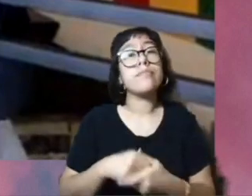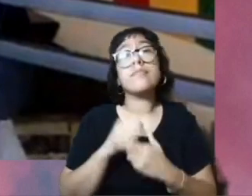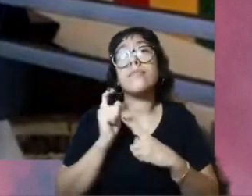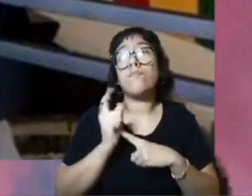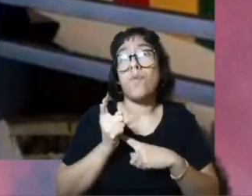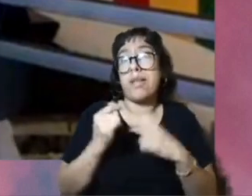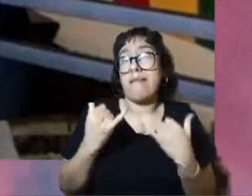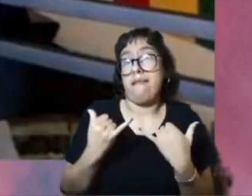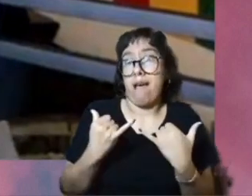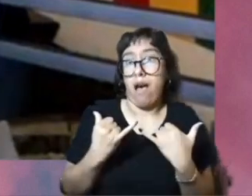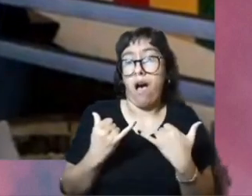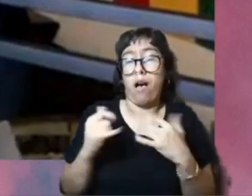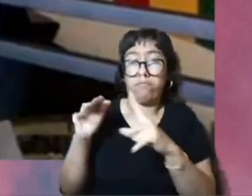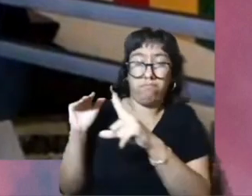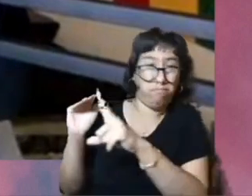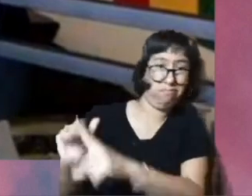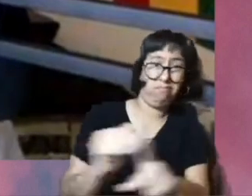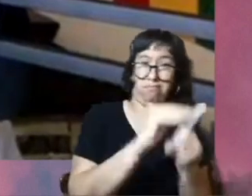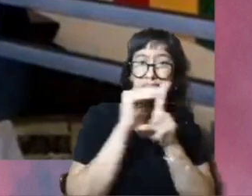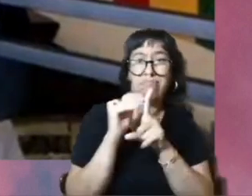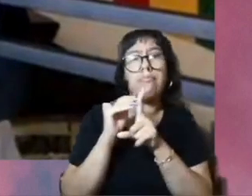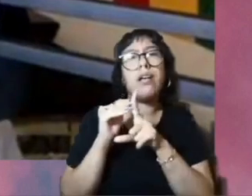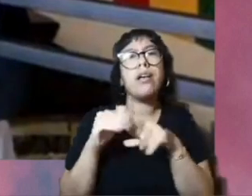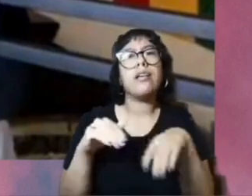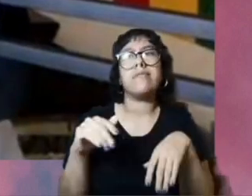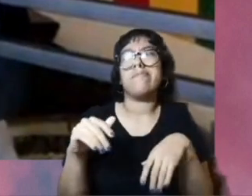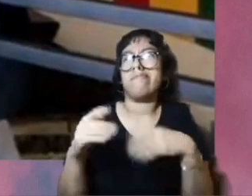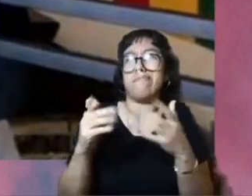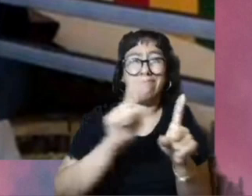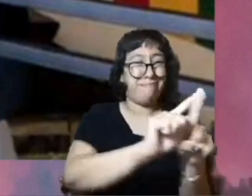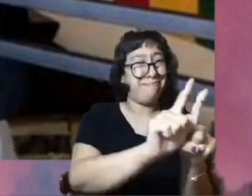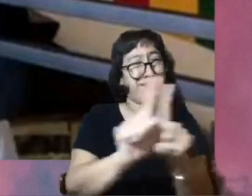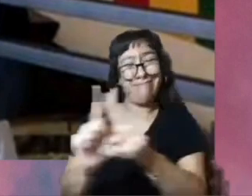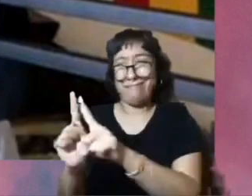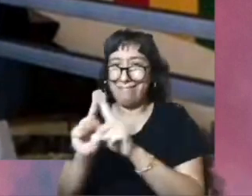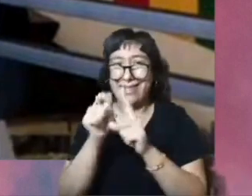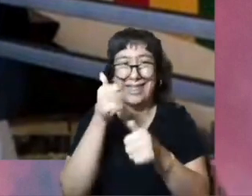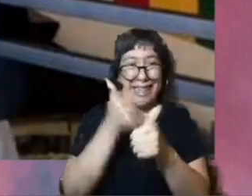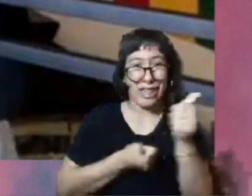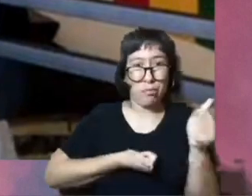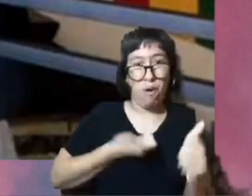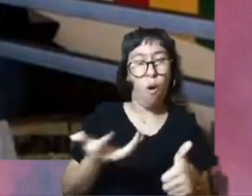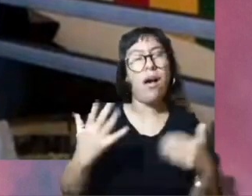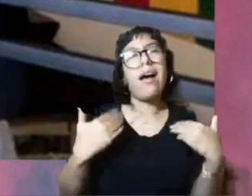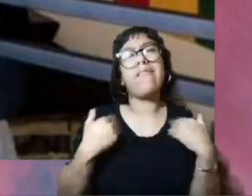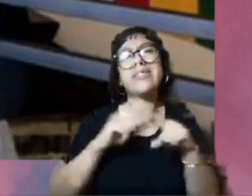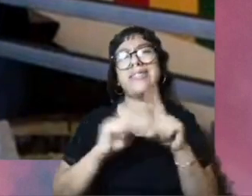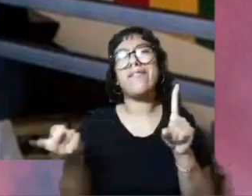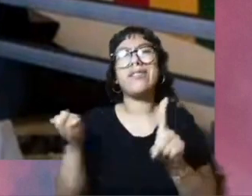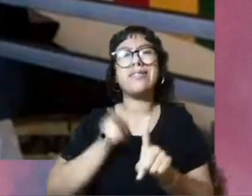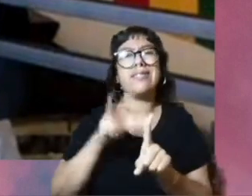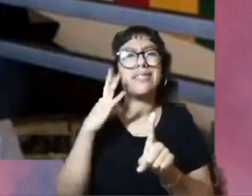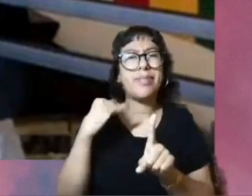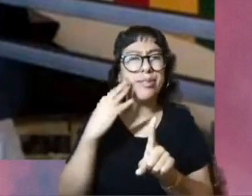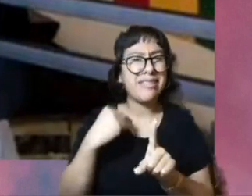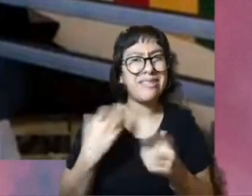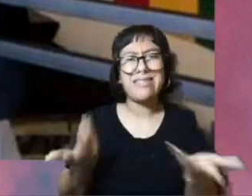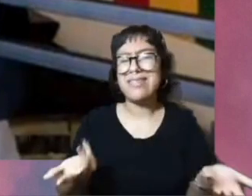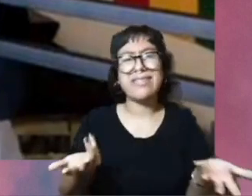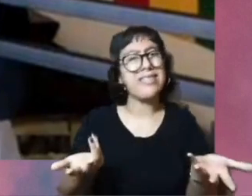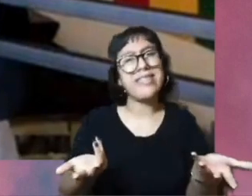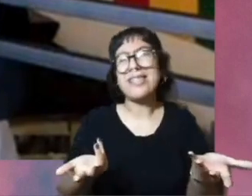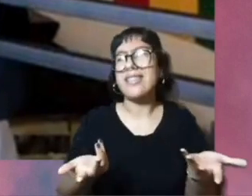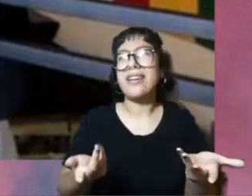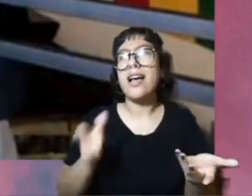real quick to just to remind everybody how different of an experience this is for the poets that are performing, right? Like, this is not being